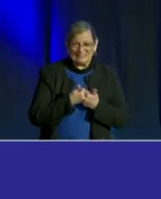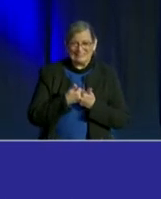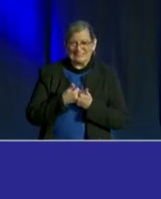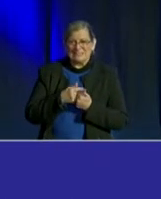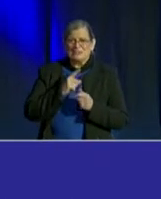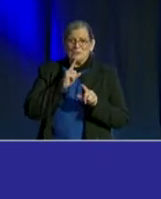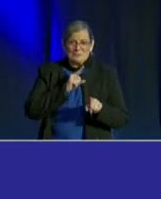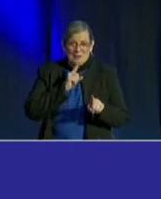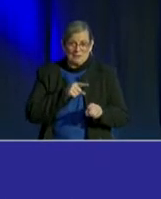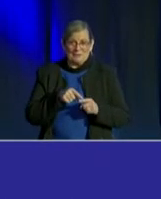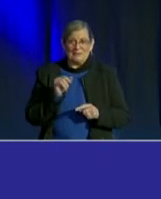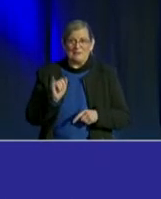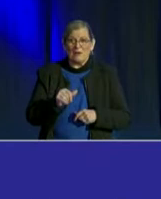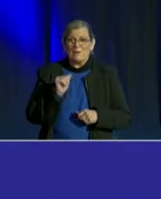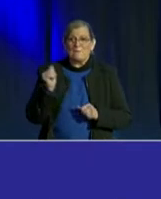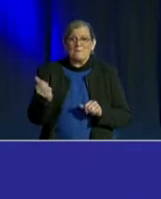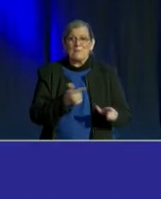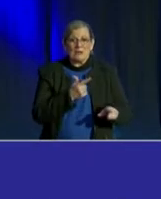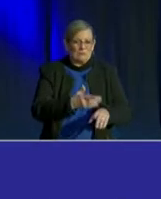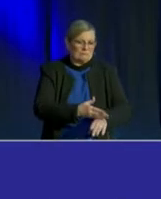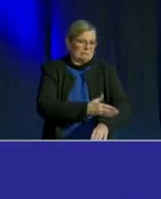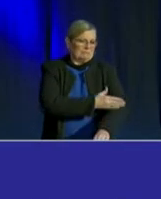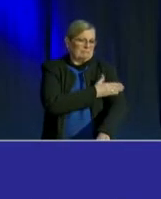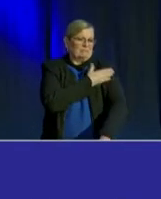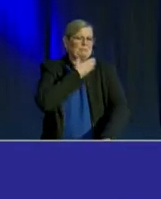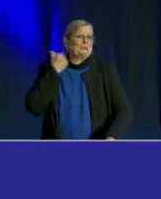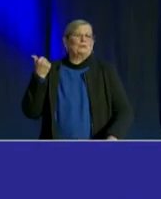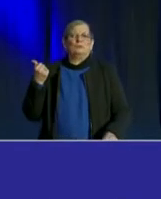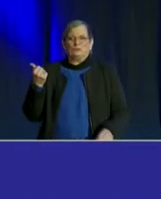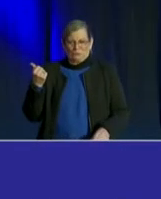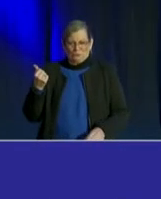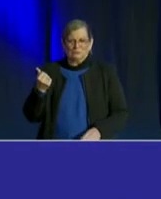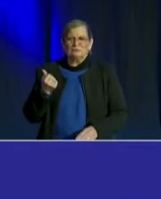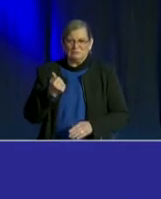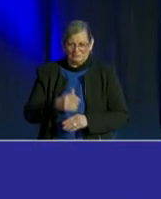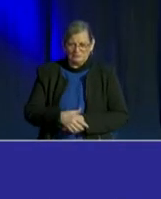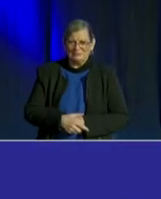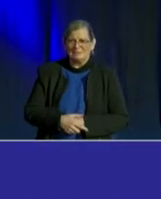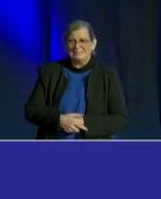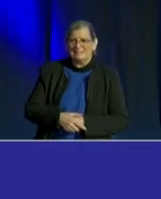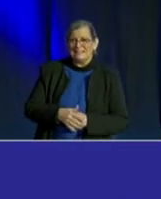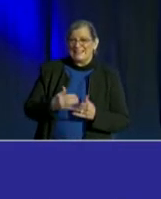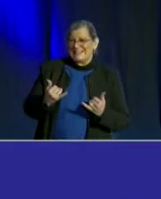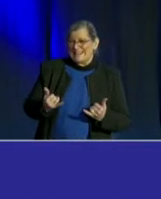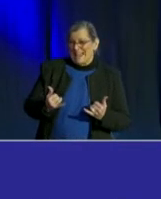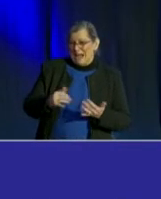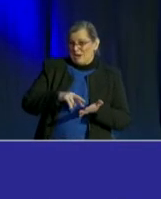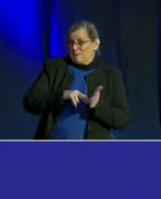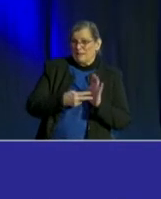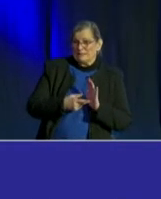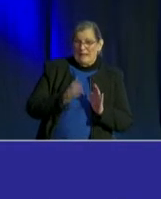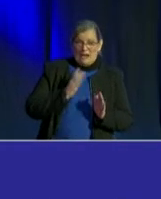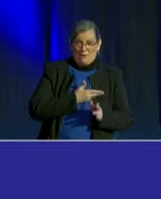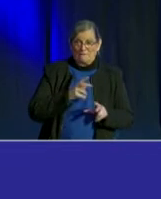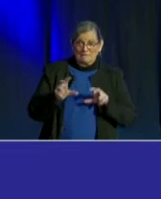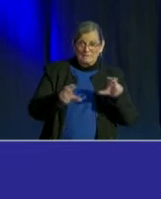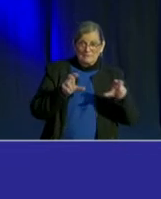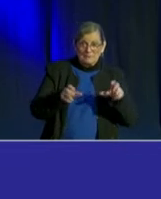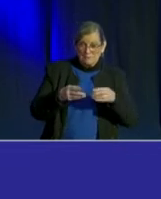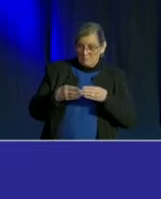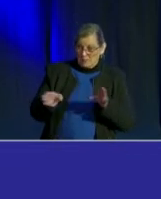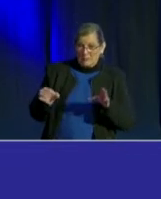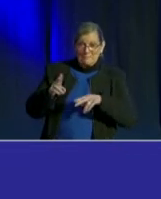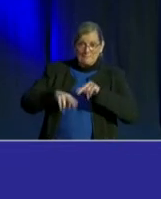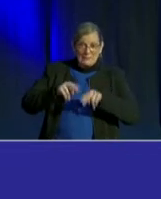now. What does investments in internal services mean? It's investments in our public buildings and our public spaces.